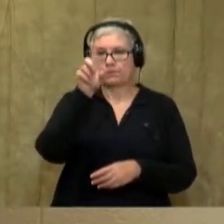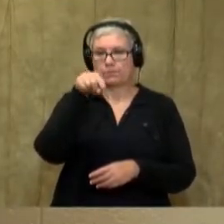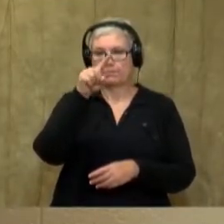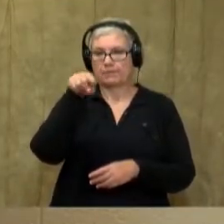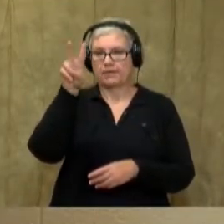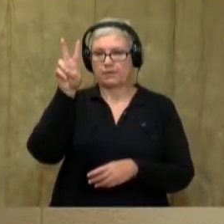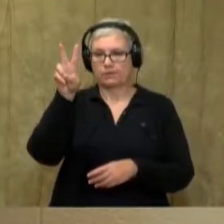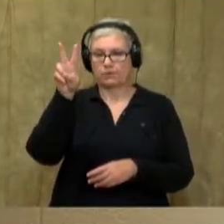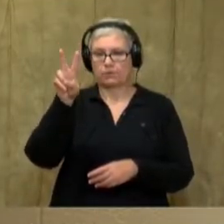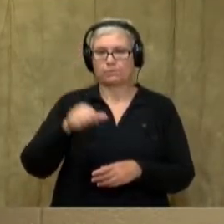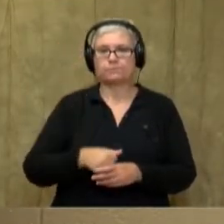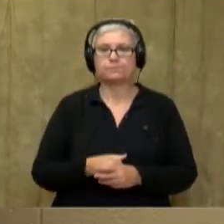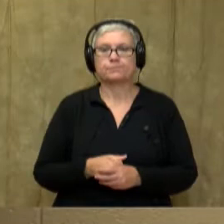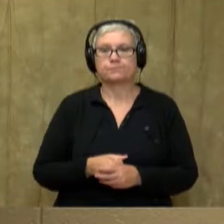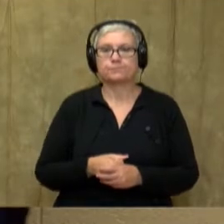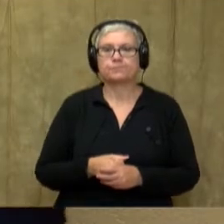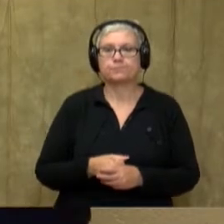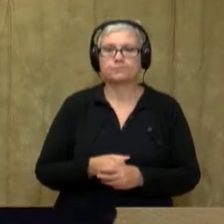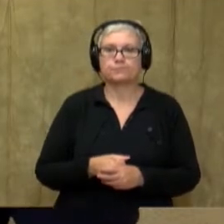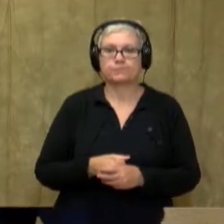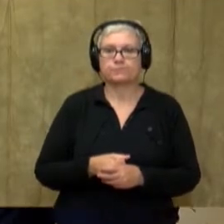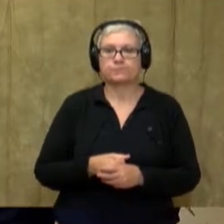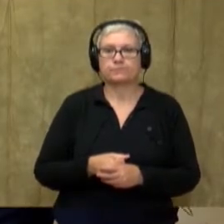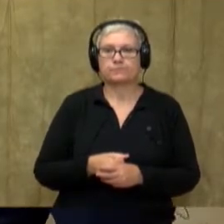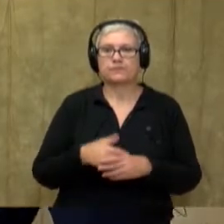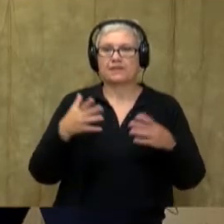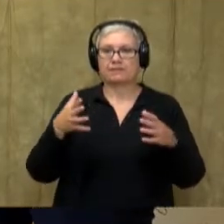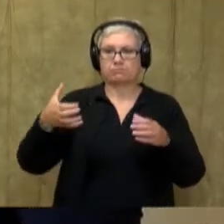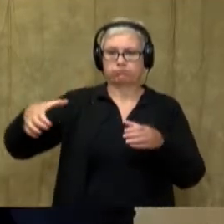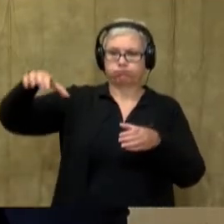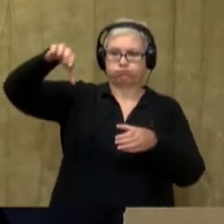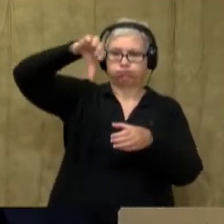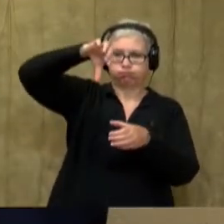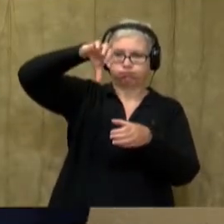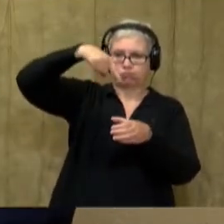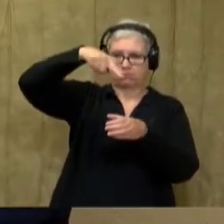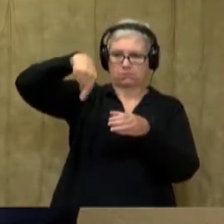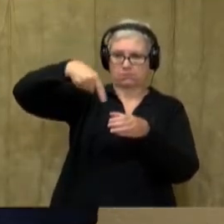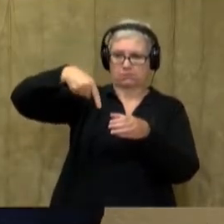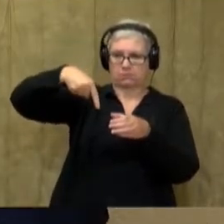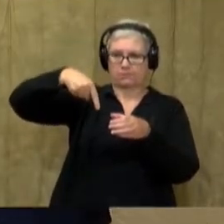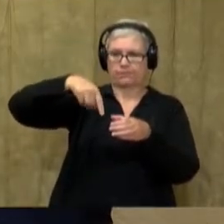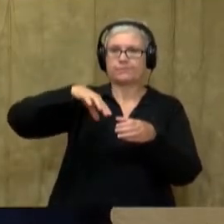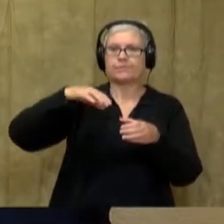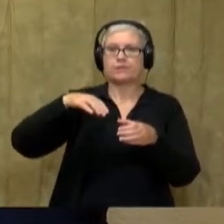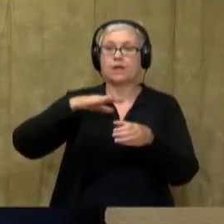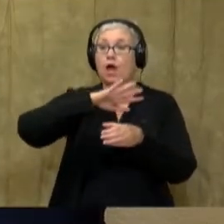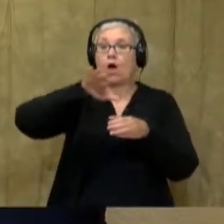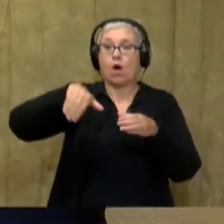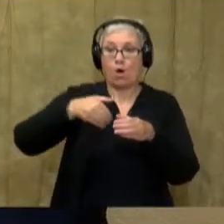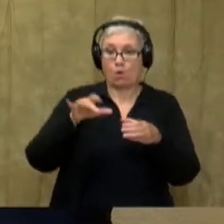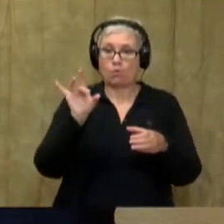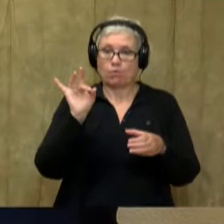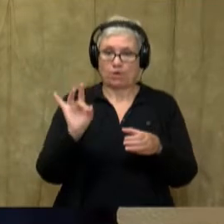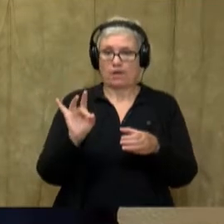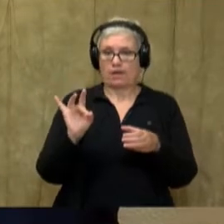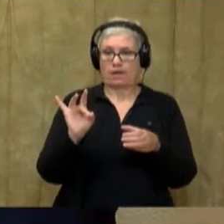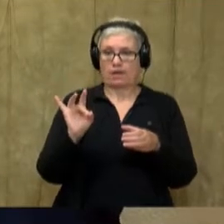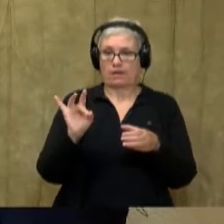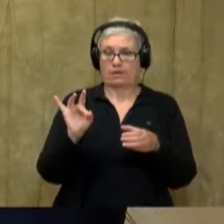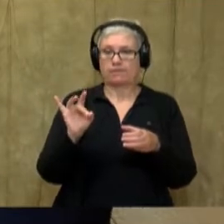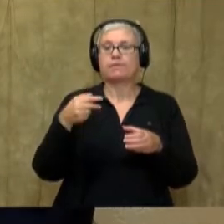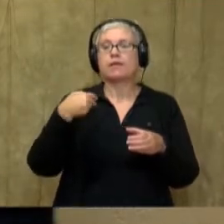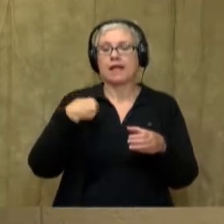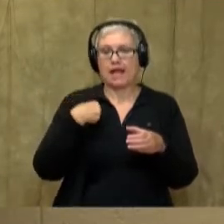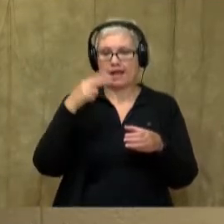have 8 total cubes, and if I cover that entire thing in paint, all 8 of the cubes in that size